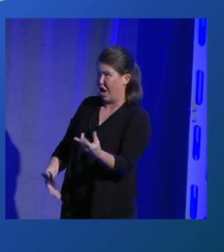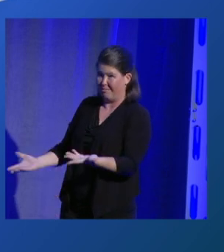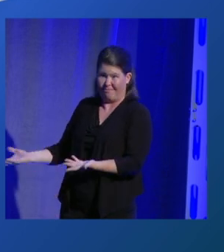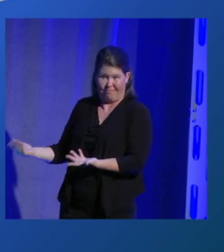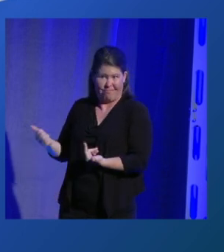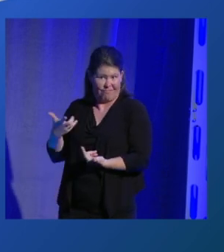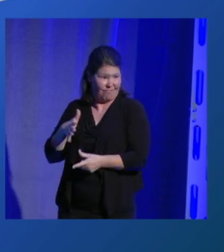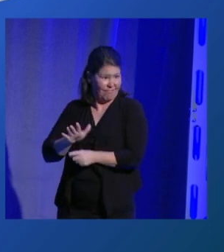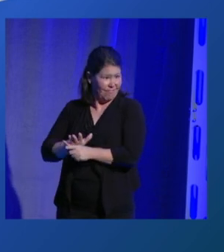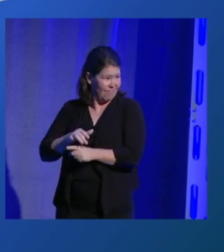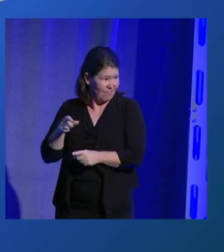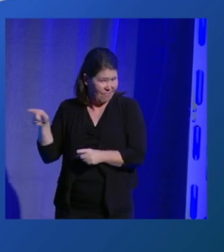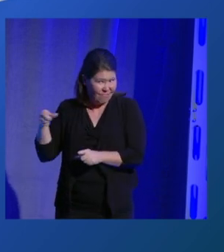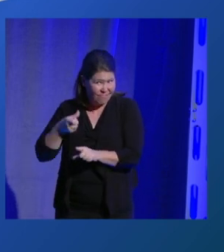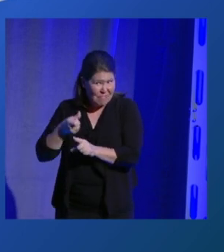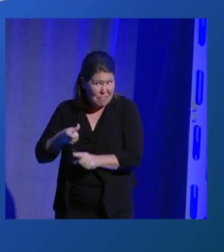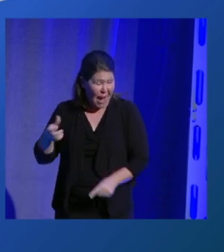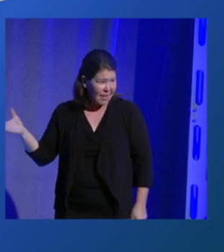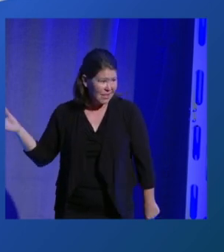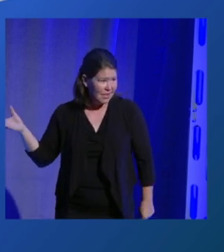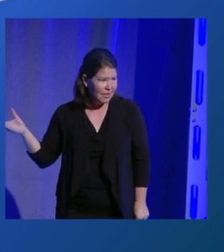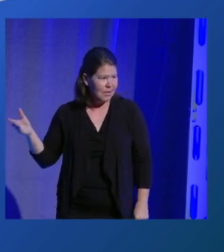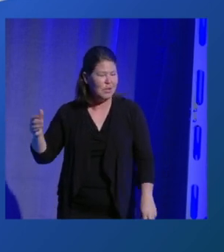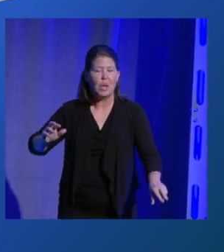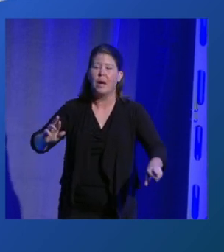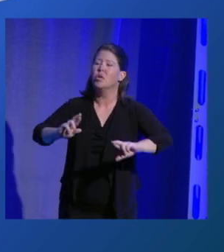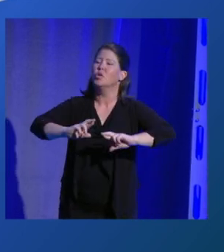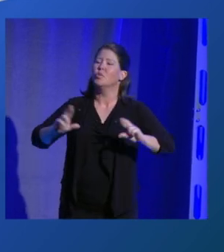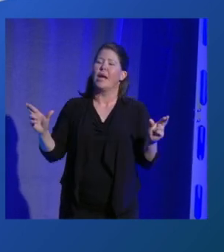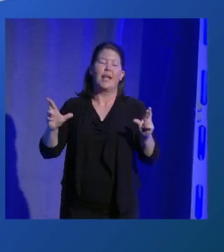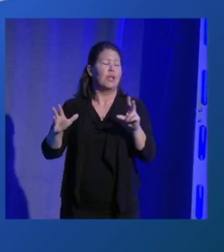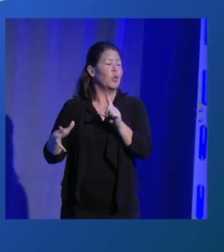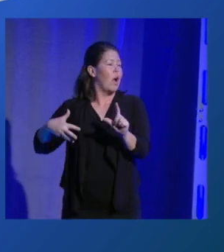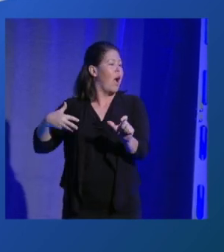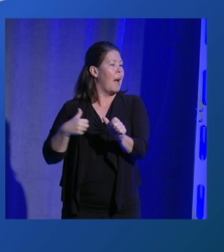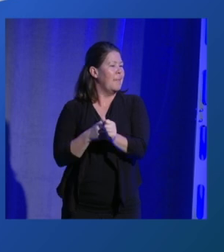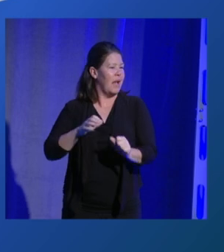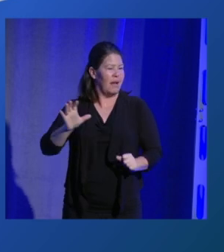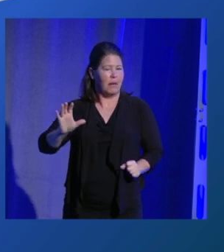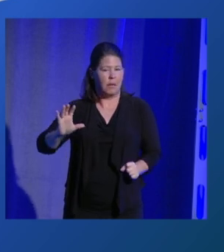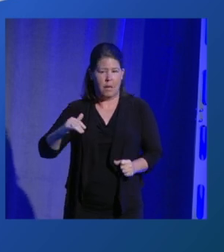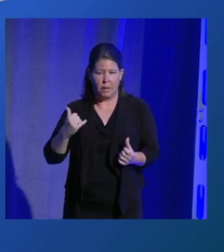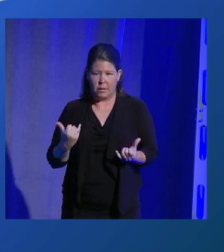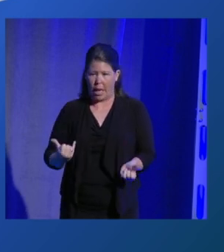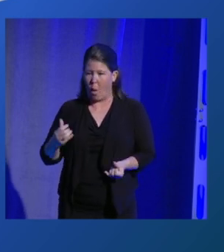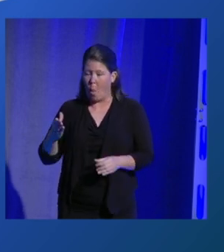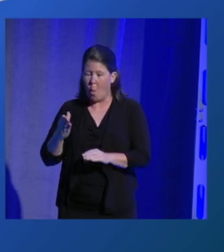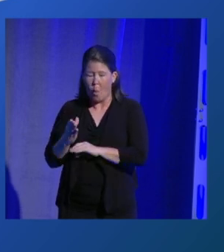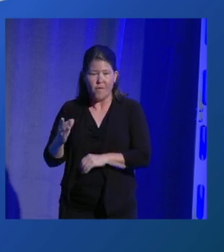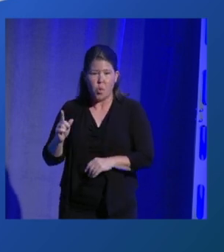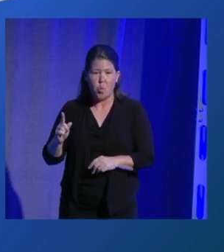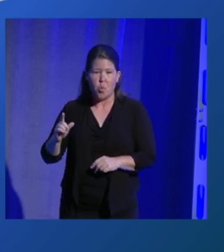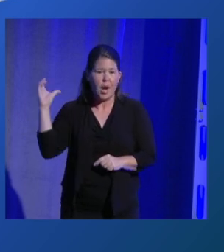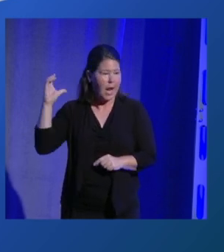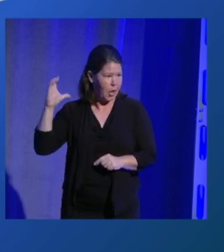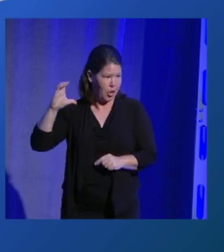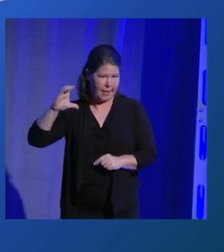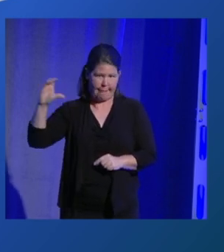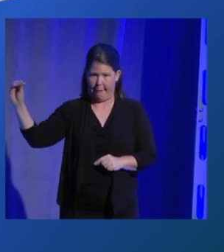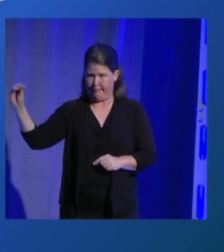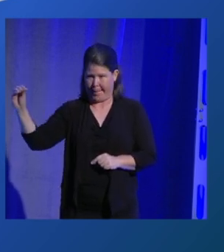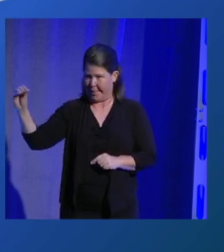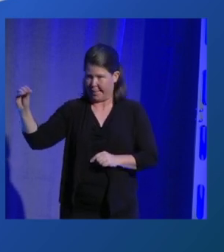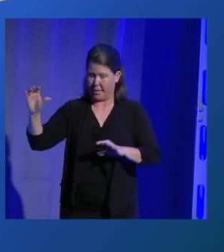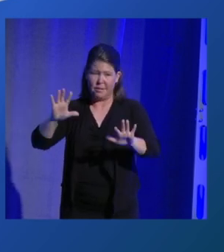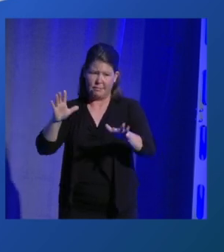update this slide for this presentation and there are over a hundred companies in this space now first of all I'm not a very good